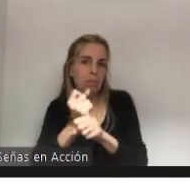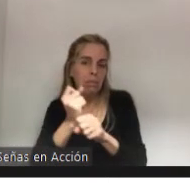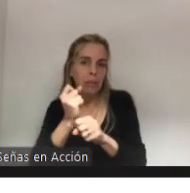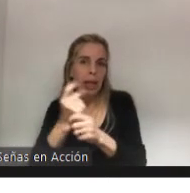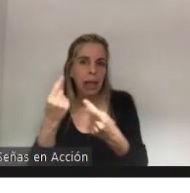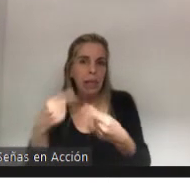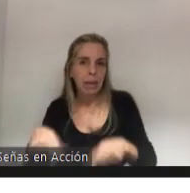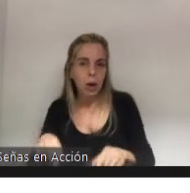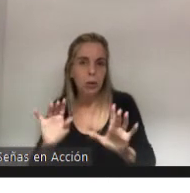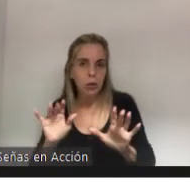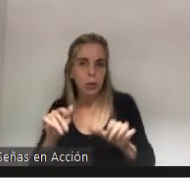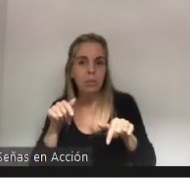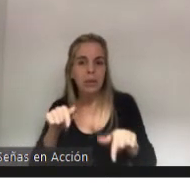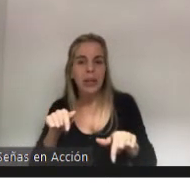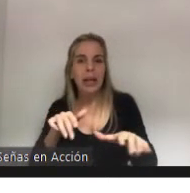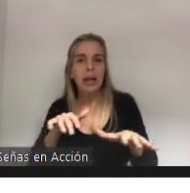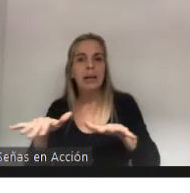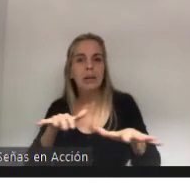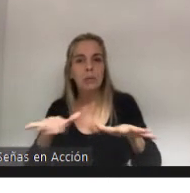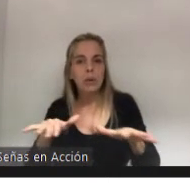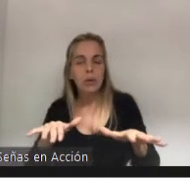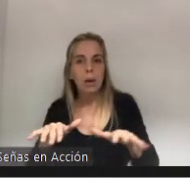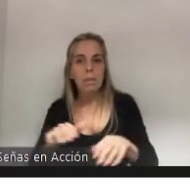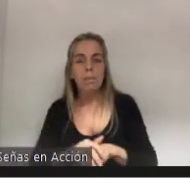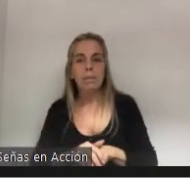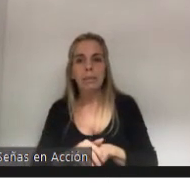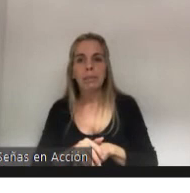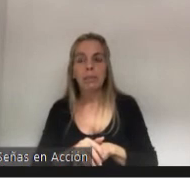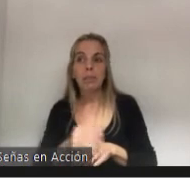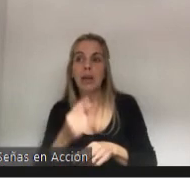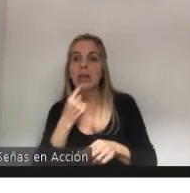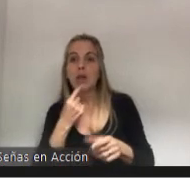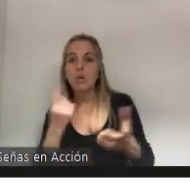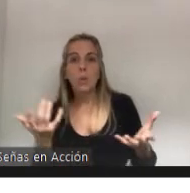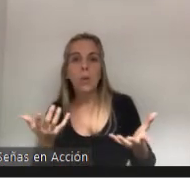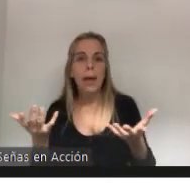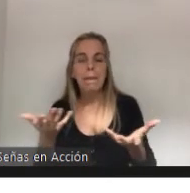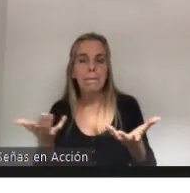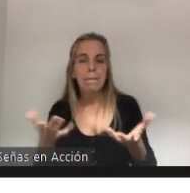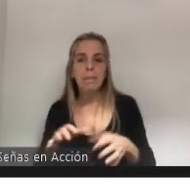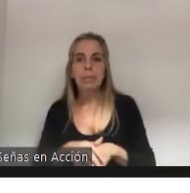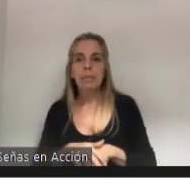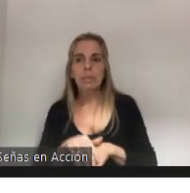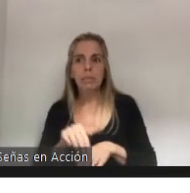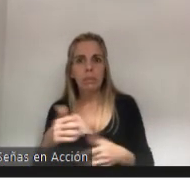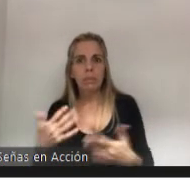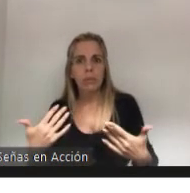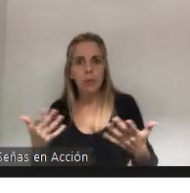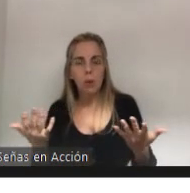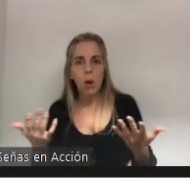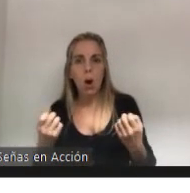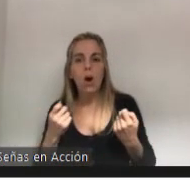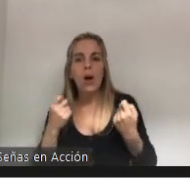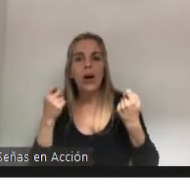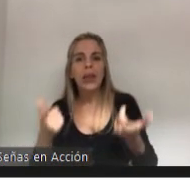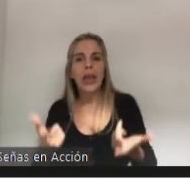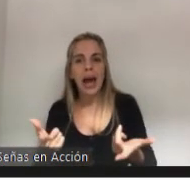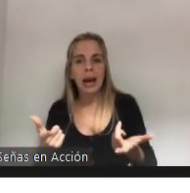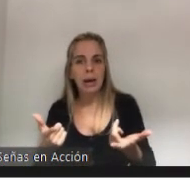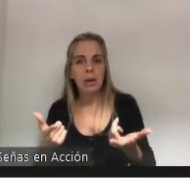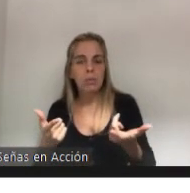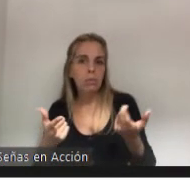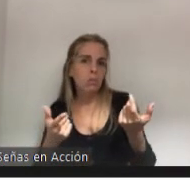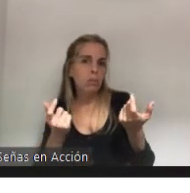that. And in the middle of the whole uncertainty, we had the possibility